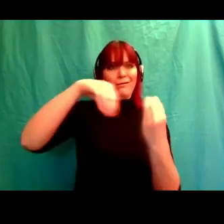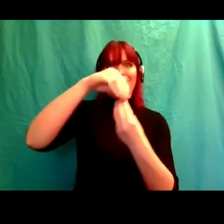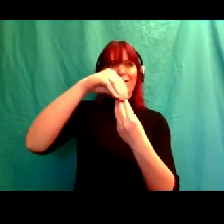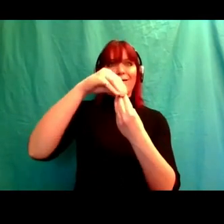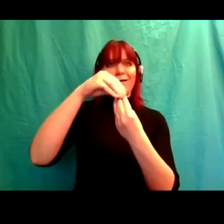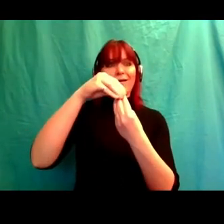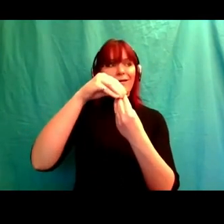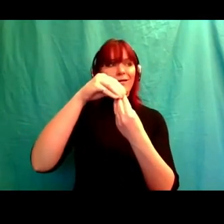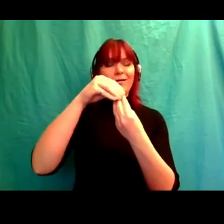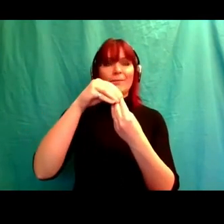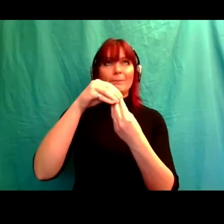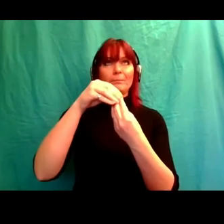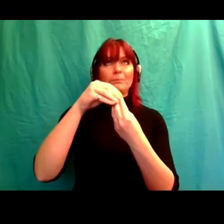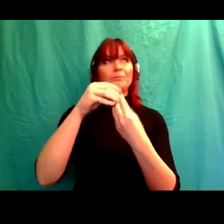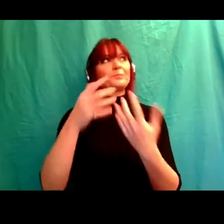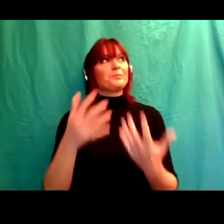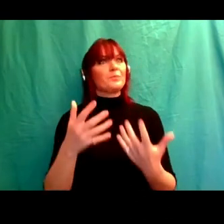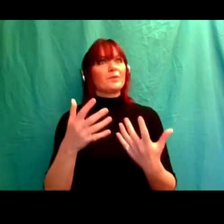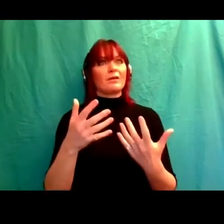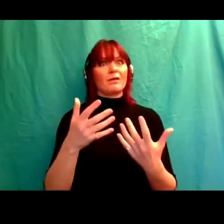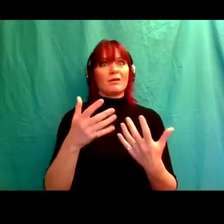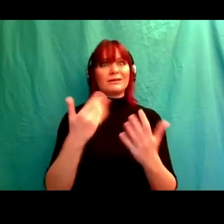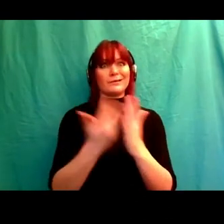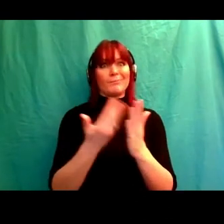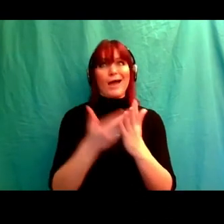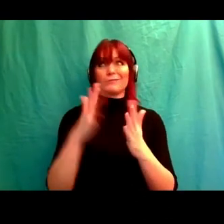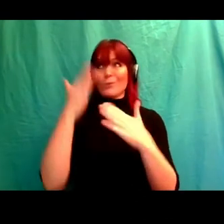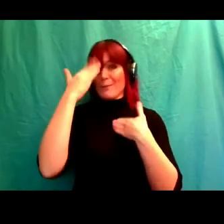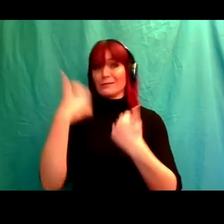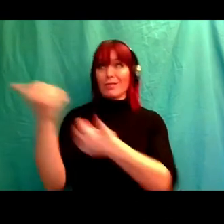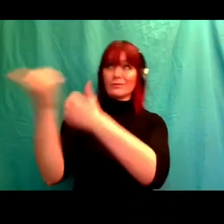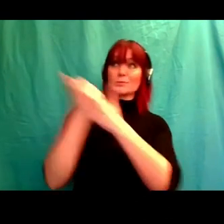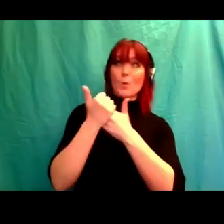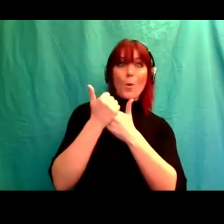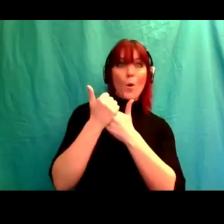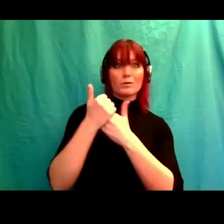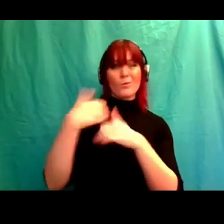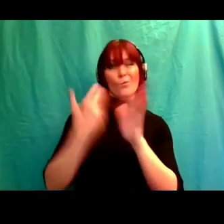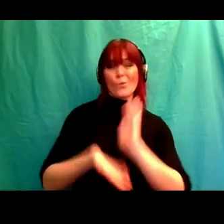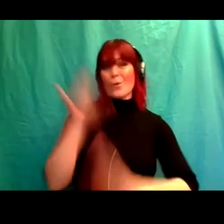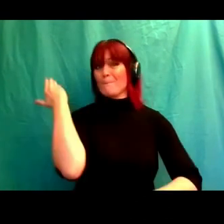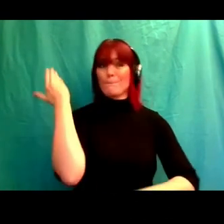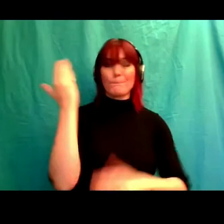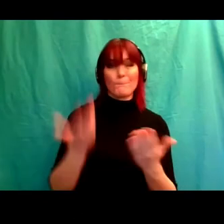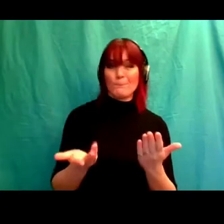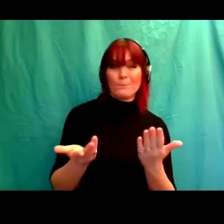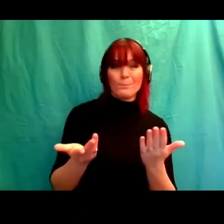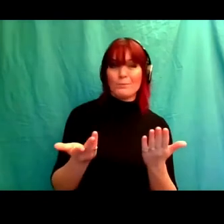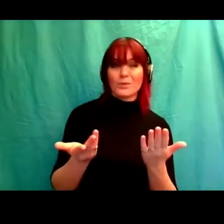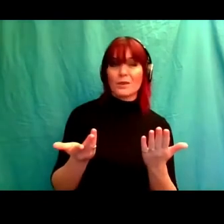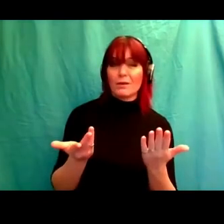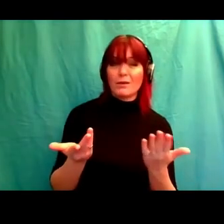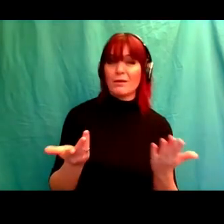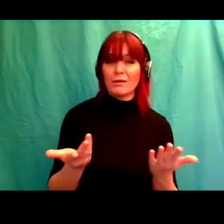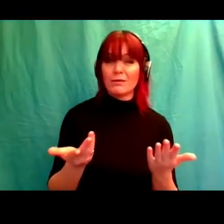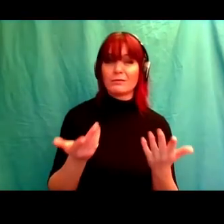as an increase for the demand for mental health support across the board, from very high acuity to people